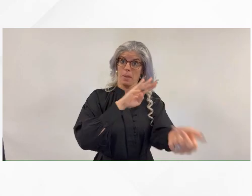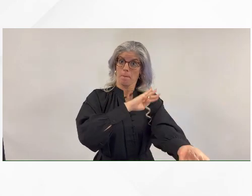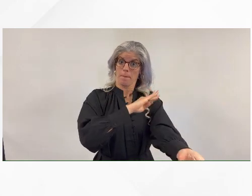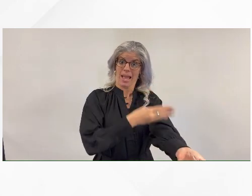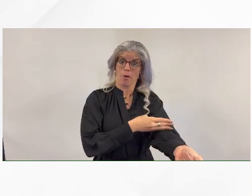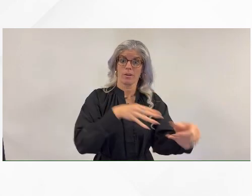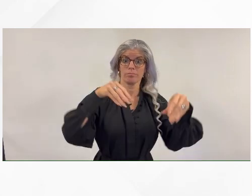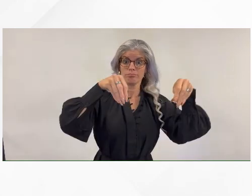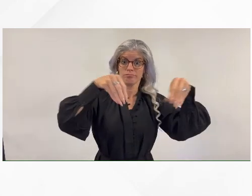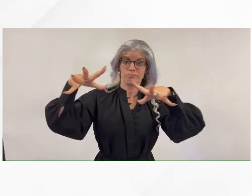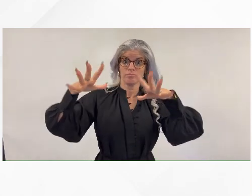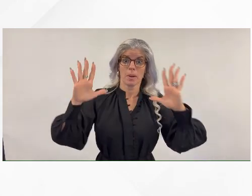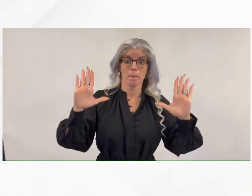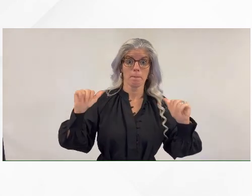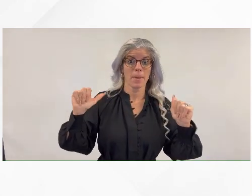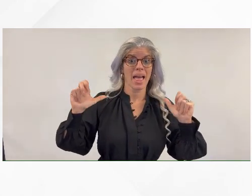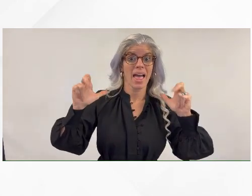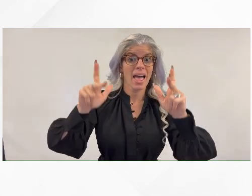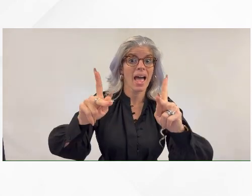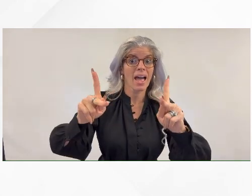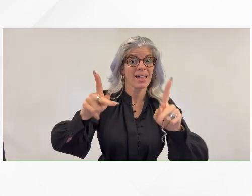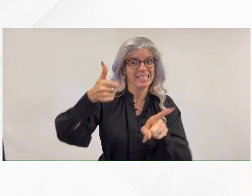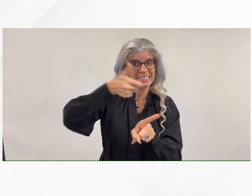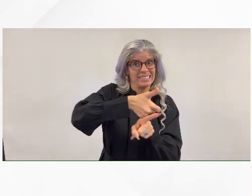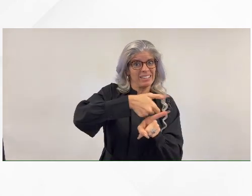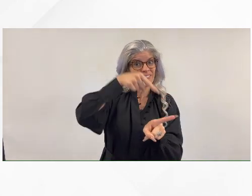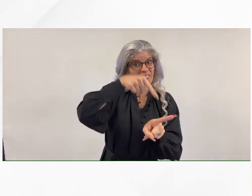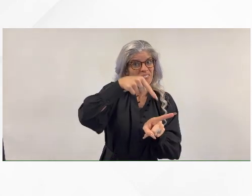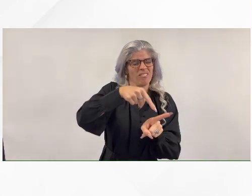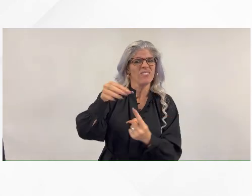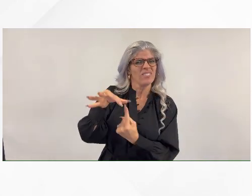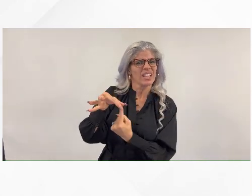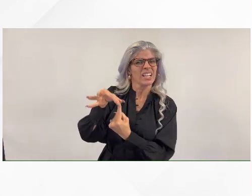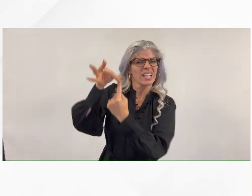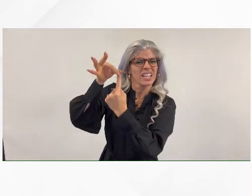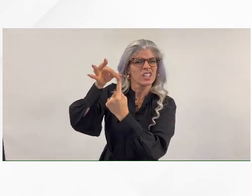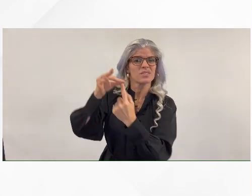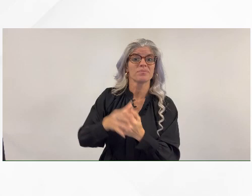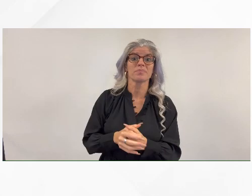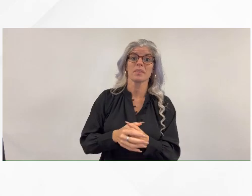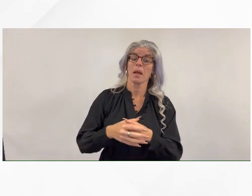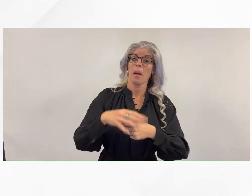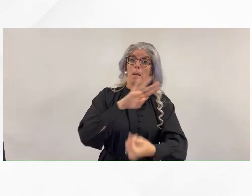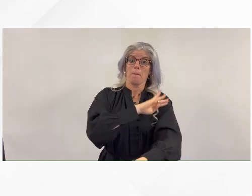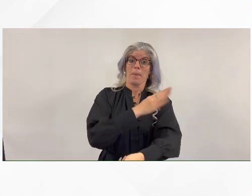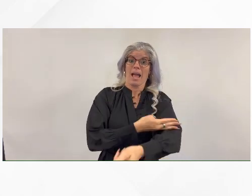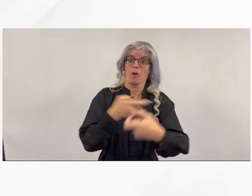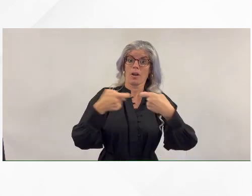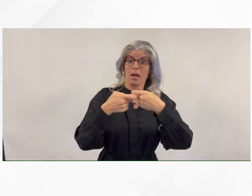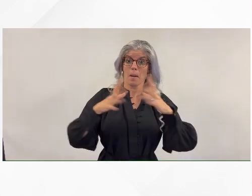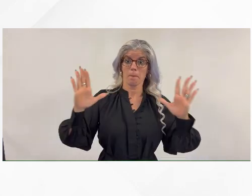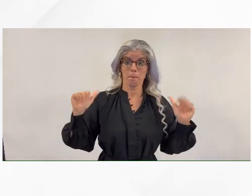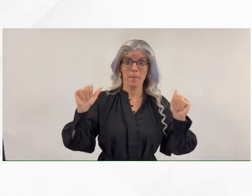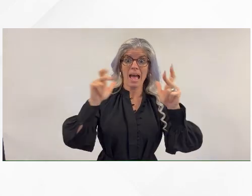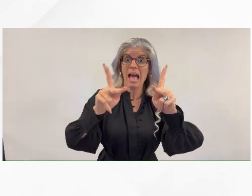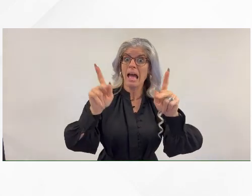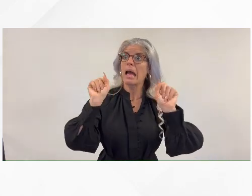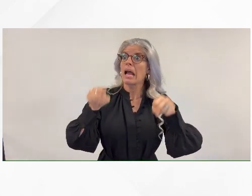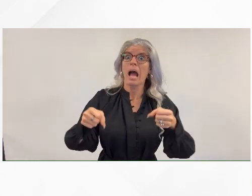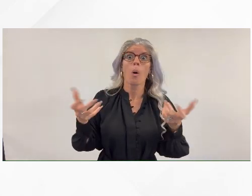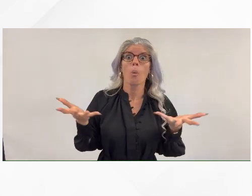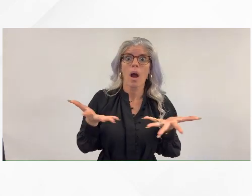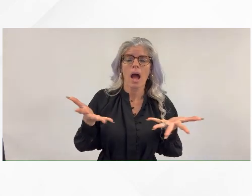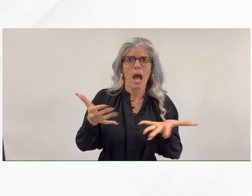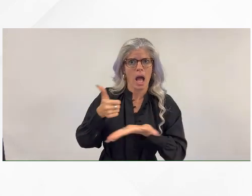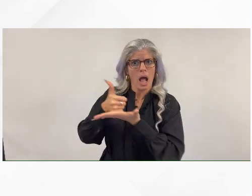able to be categorized as Category B and Category F. In the Simple Procedures Memo, released on September 6,